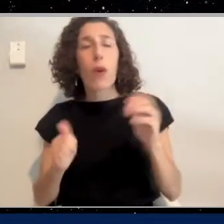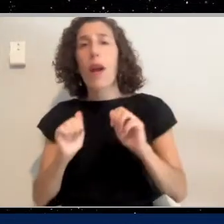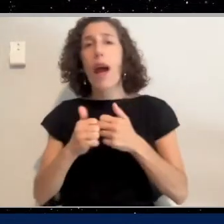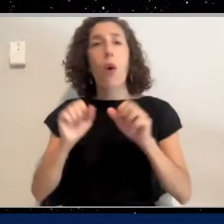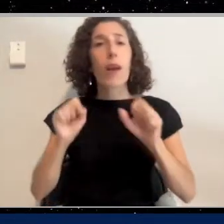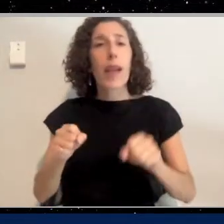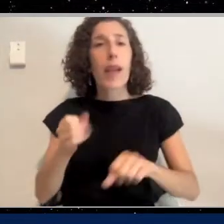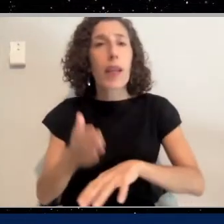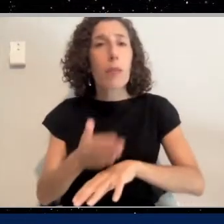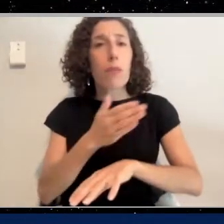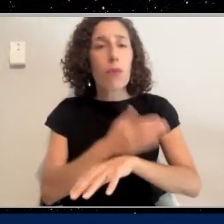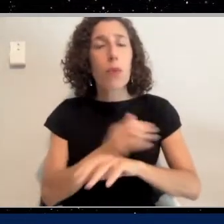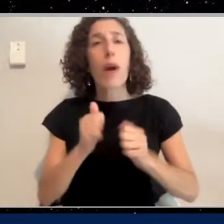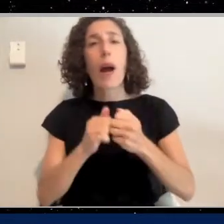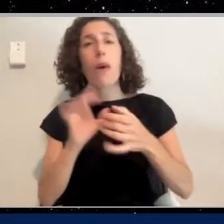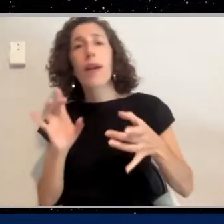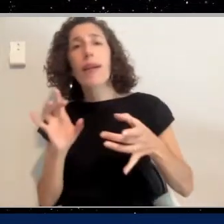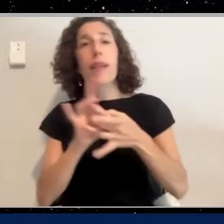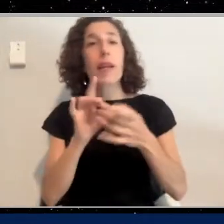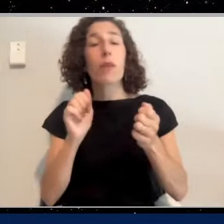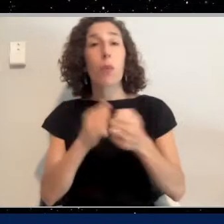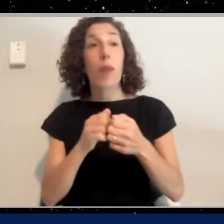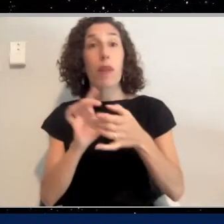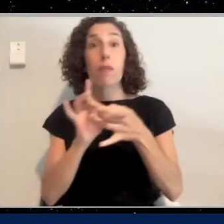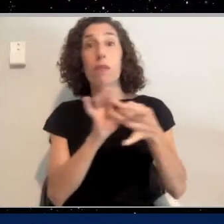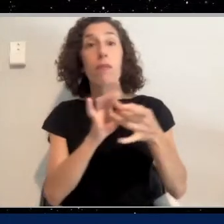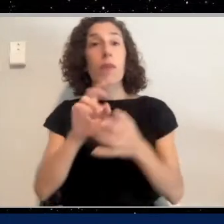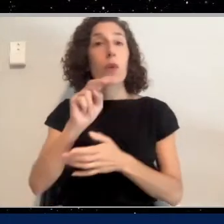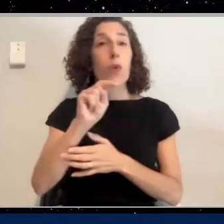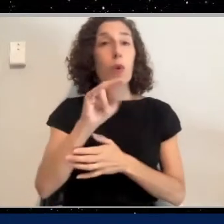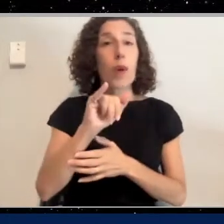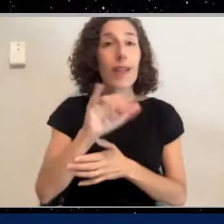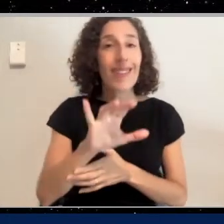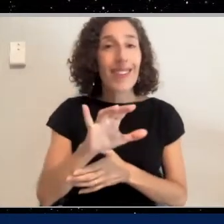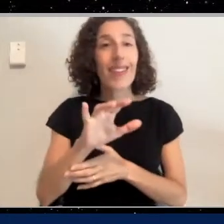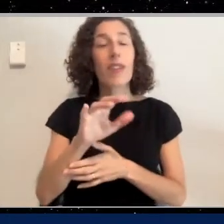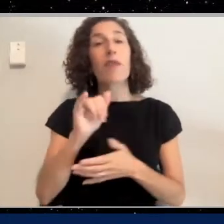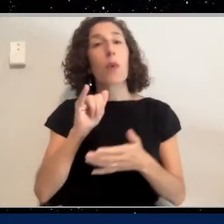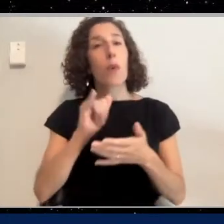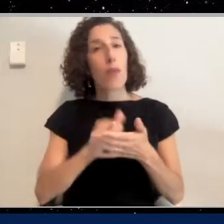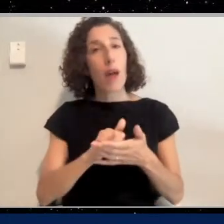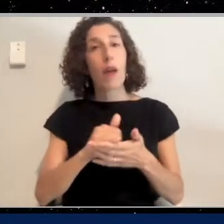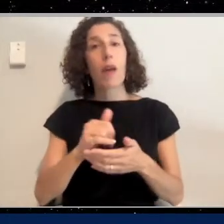York City and the place we're at and make sure that we're serving the people that we'd like to.